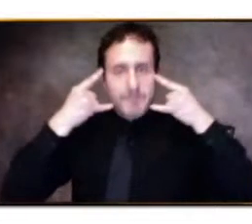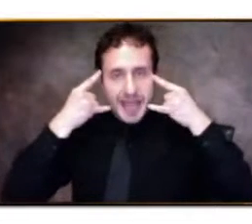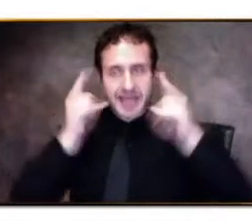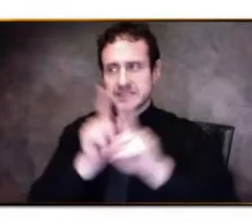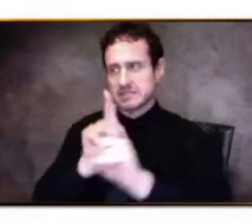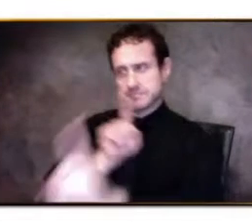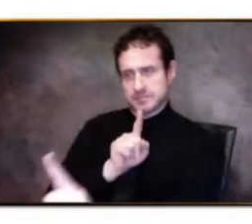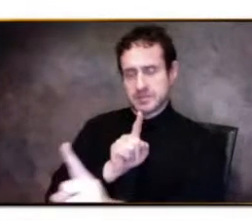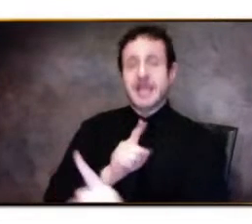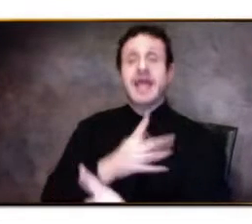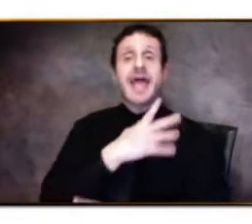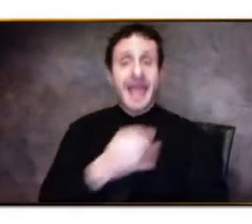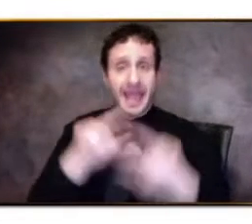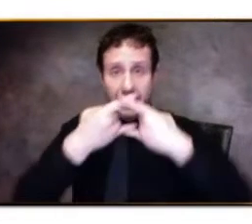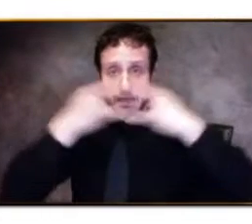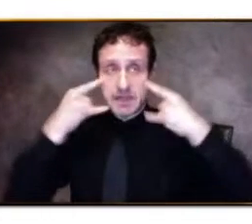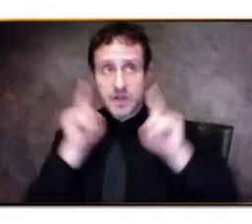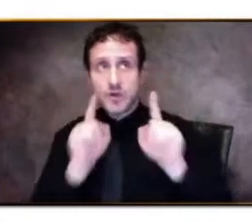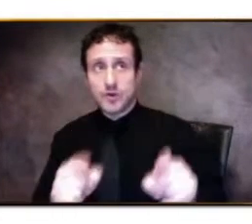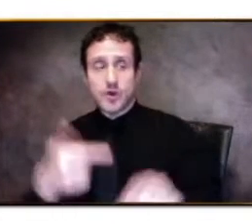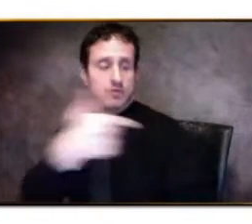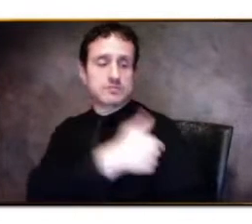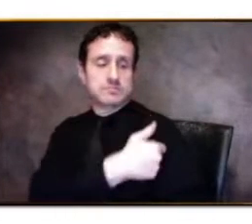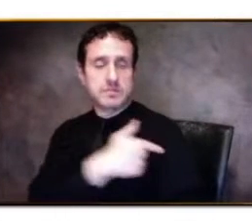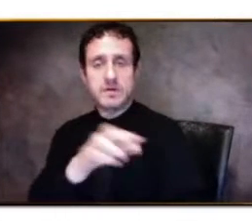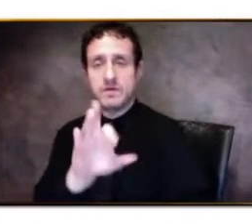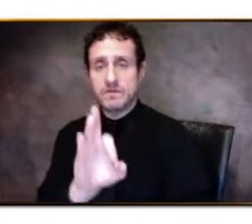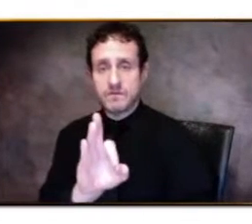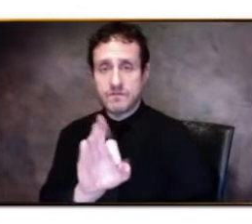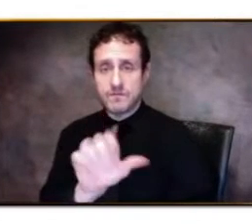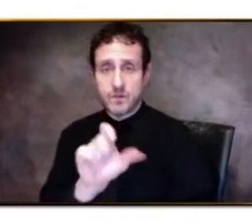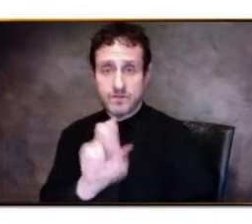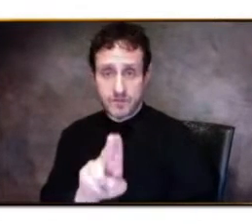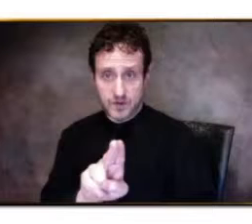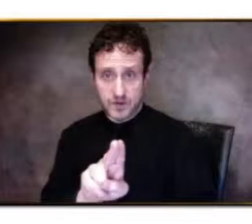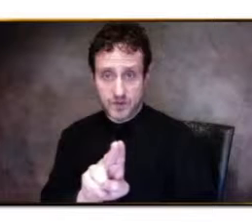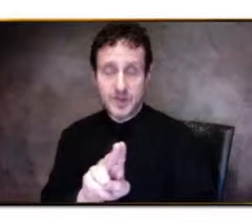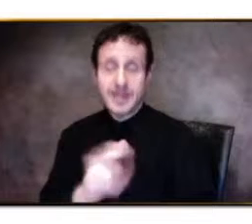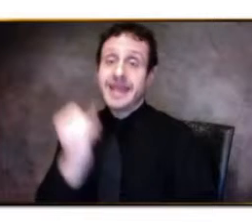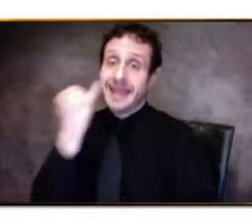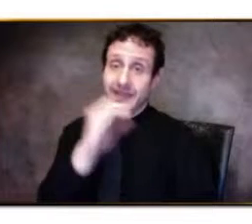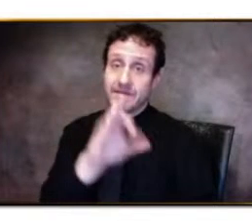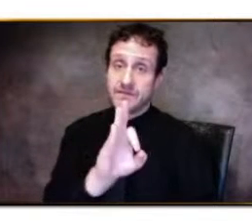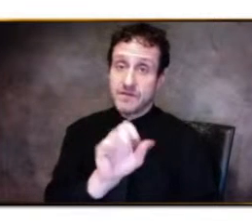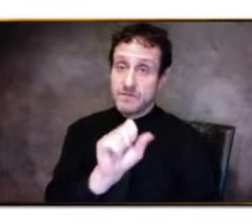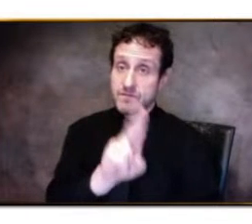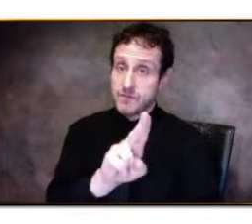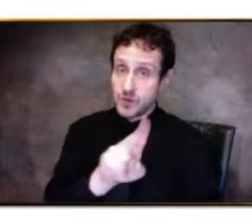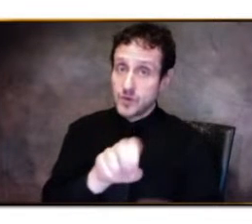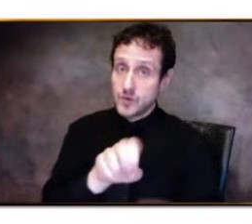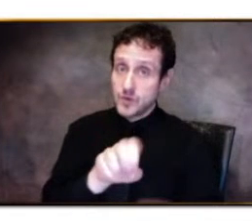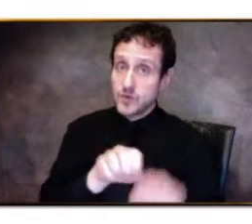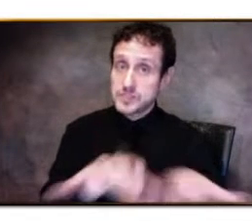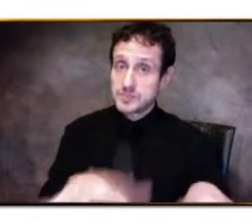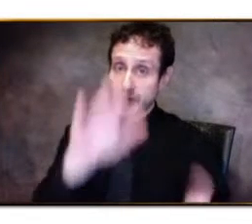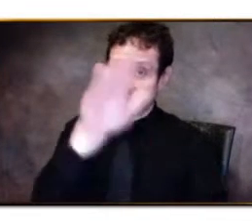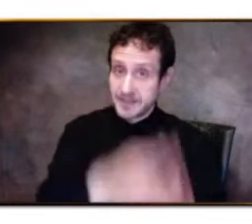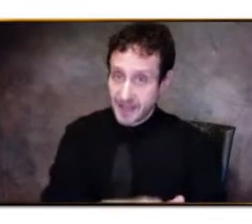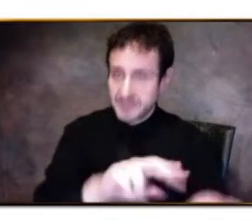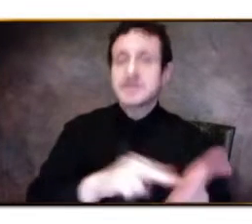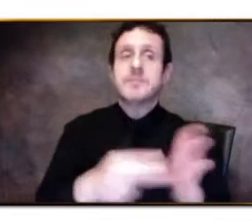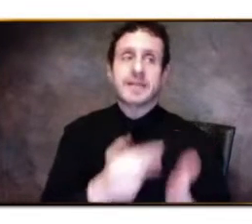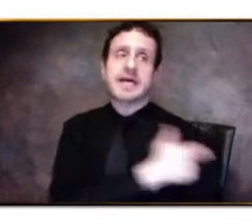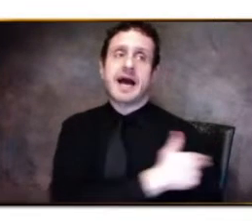shot. Doing so helps reduce the spread of that virus, helping our hospital systems better manage